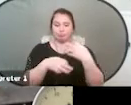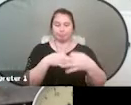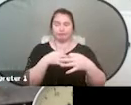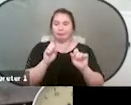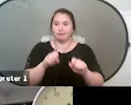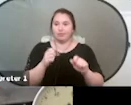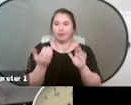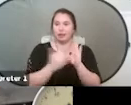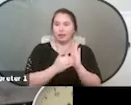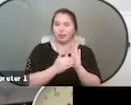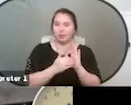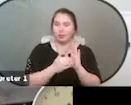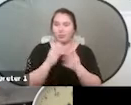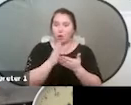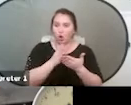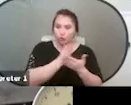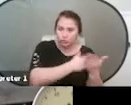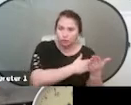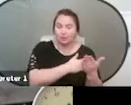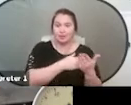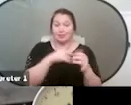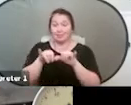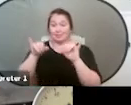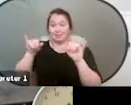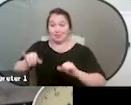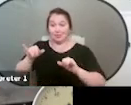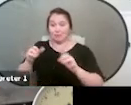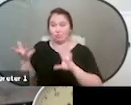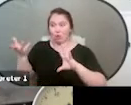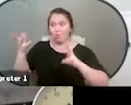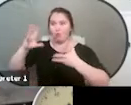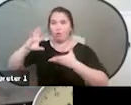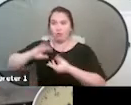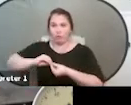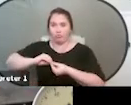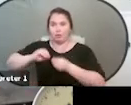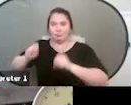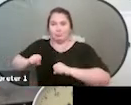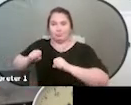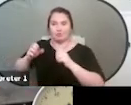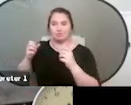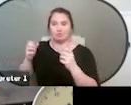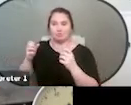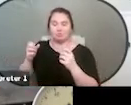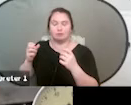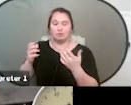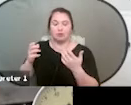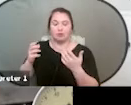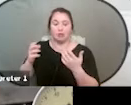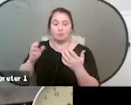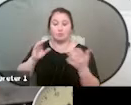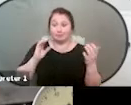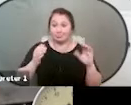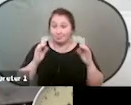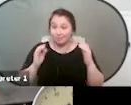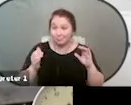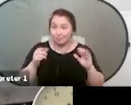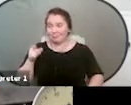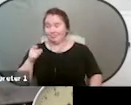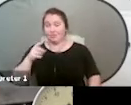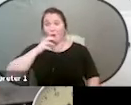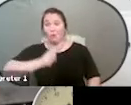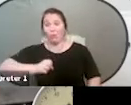and provided protection to the systems overall as a whole. In contrast, our older